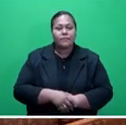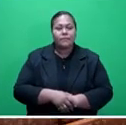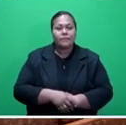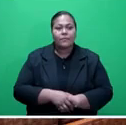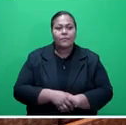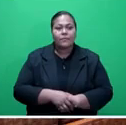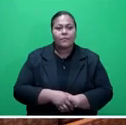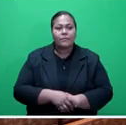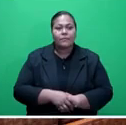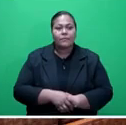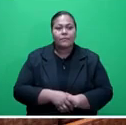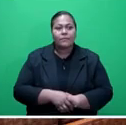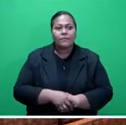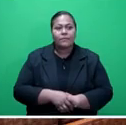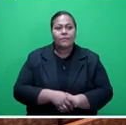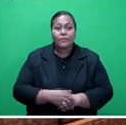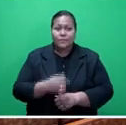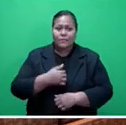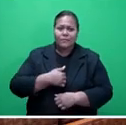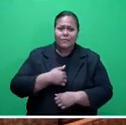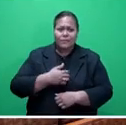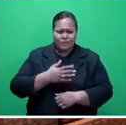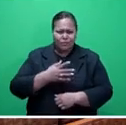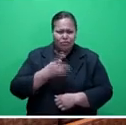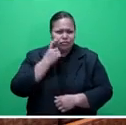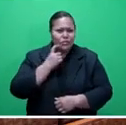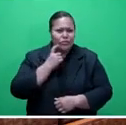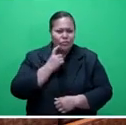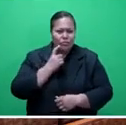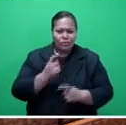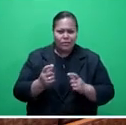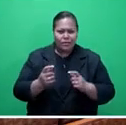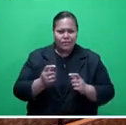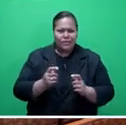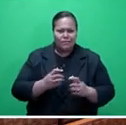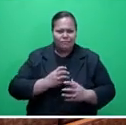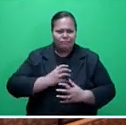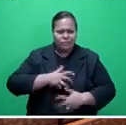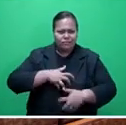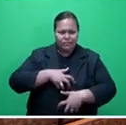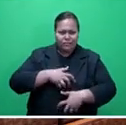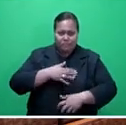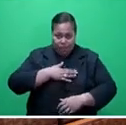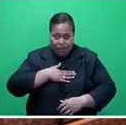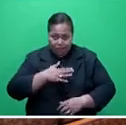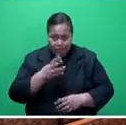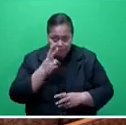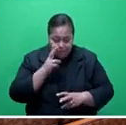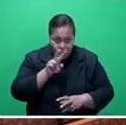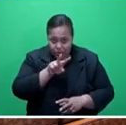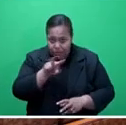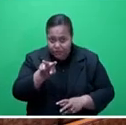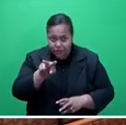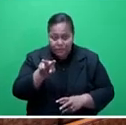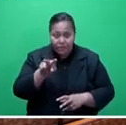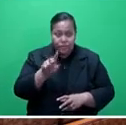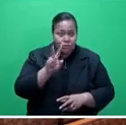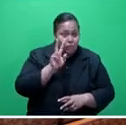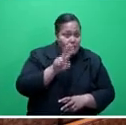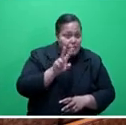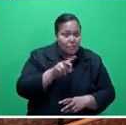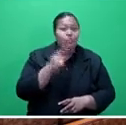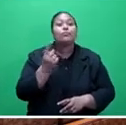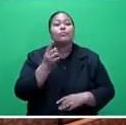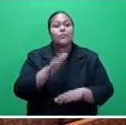I am just trying to adjust my focus to see who is sitting